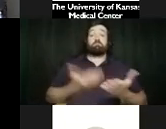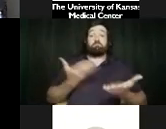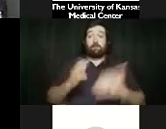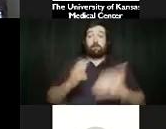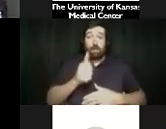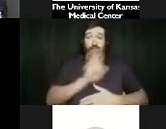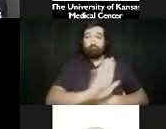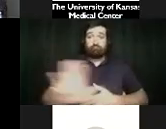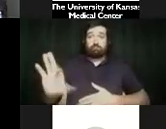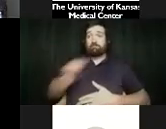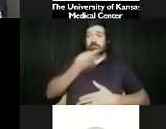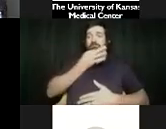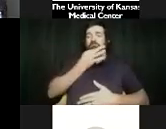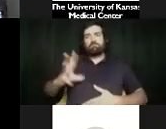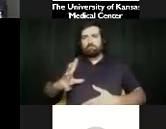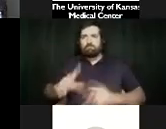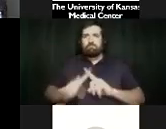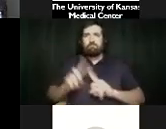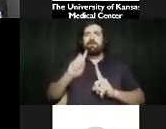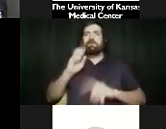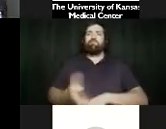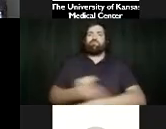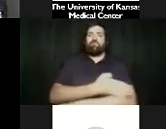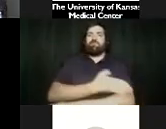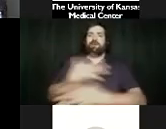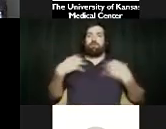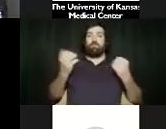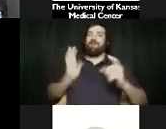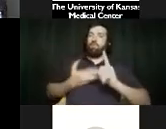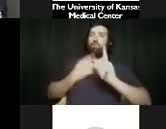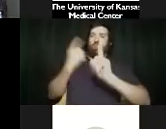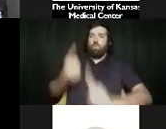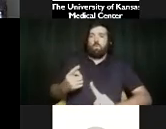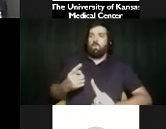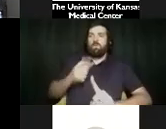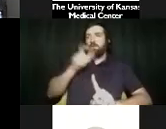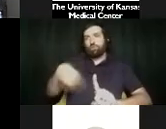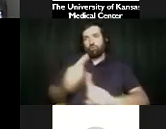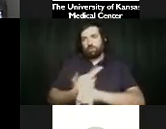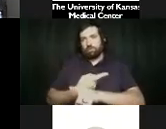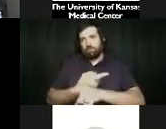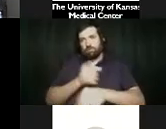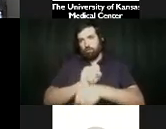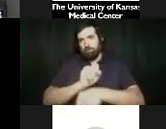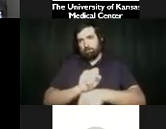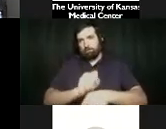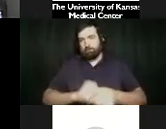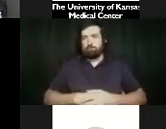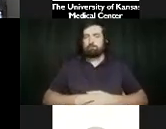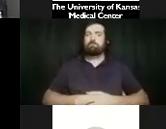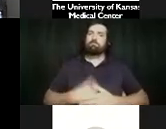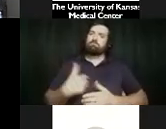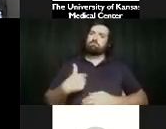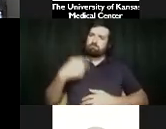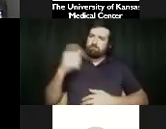our objective is to improve people's health, not simply practice our profession. And so we need to be familiar with